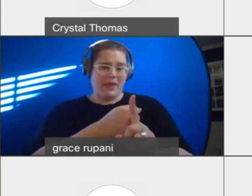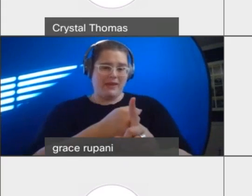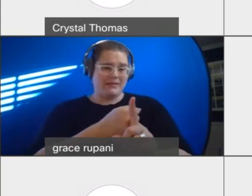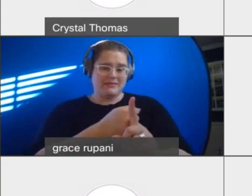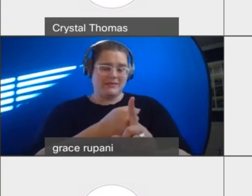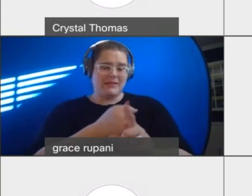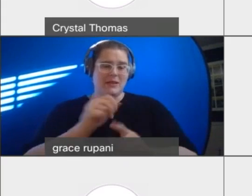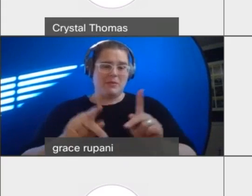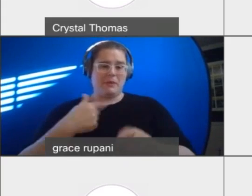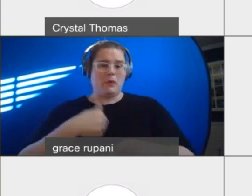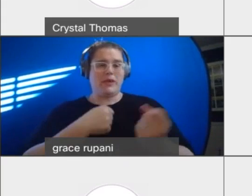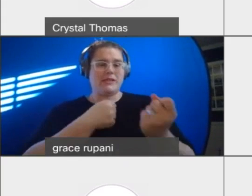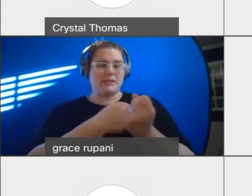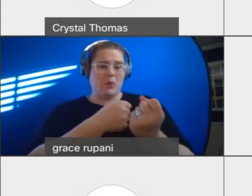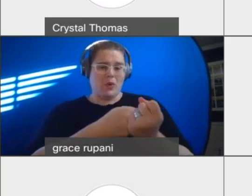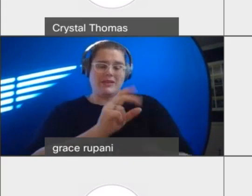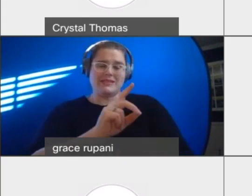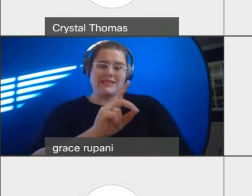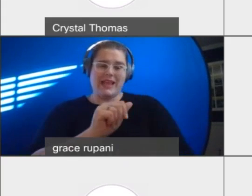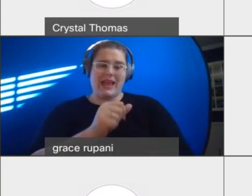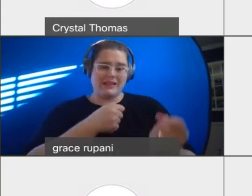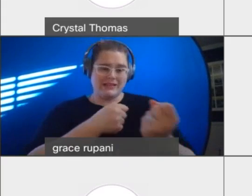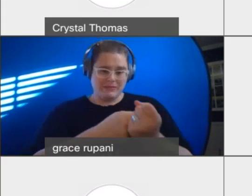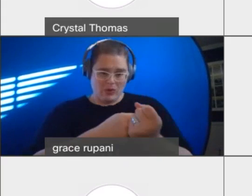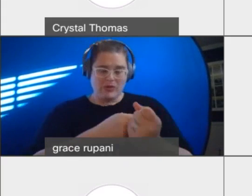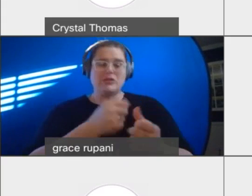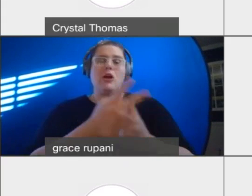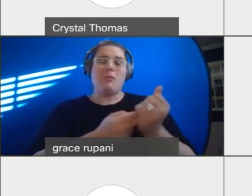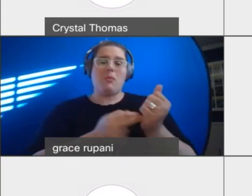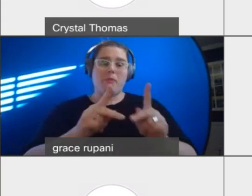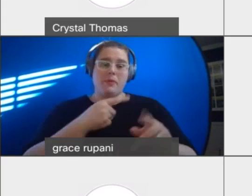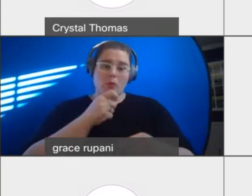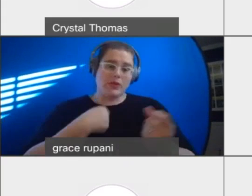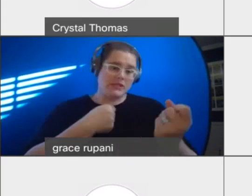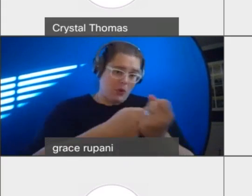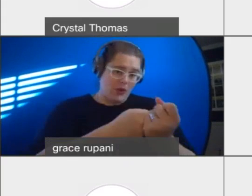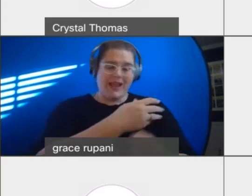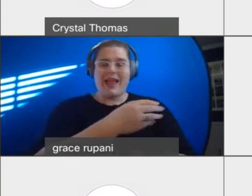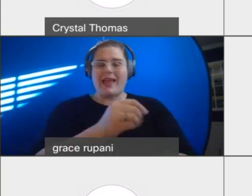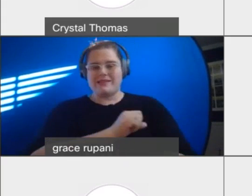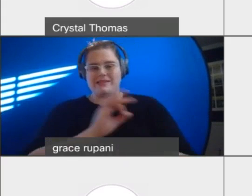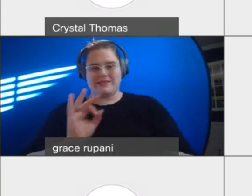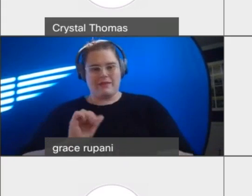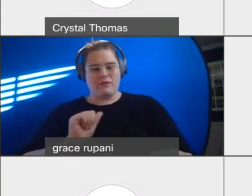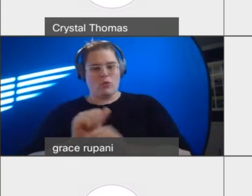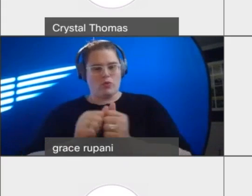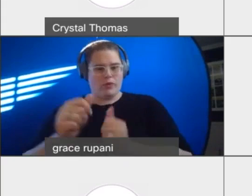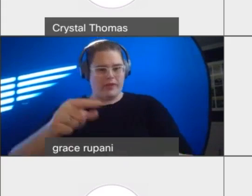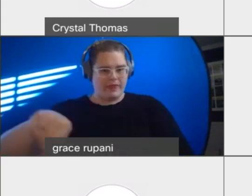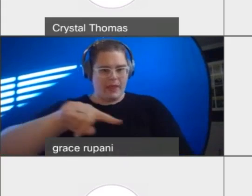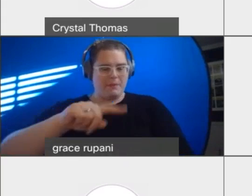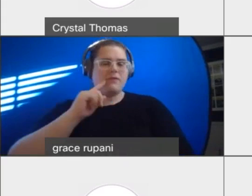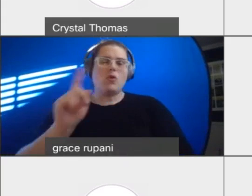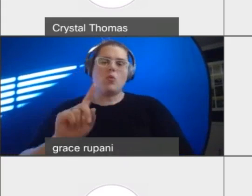people supported by DDA, both the people supported and the staff who work with them in terms of where they will fit